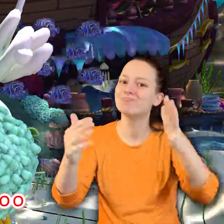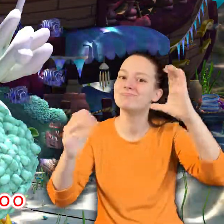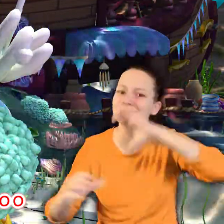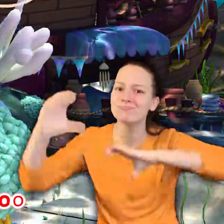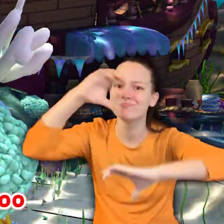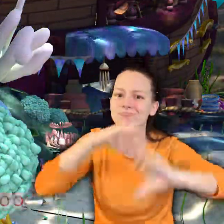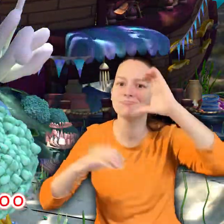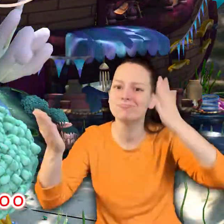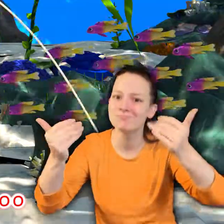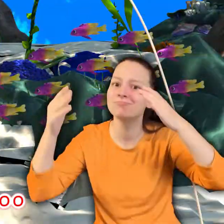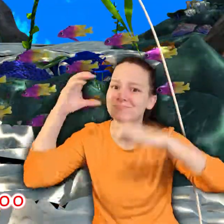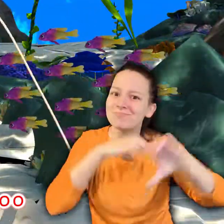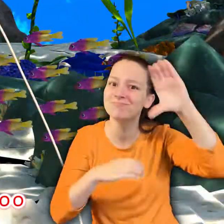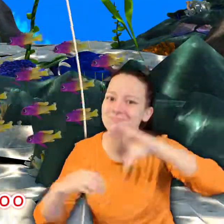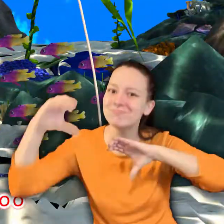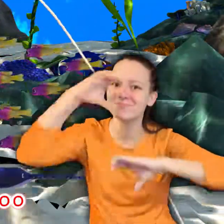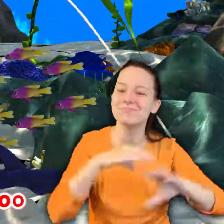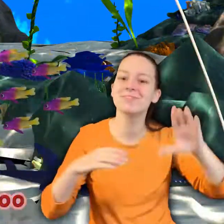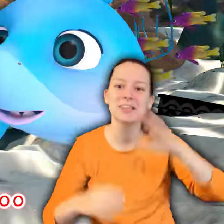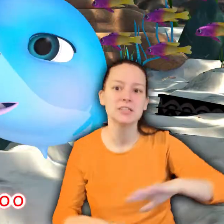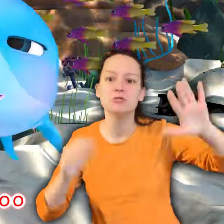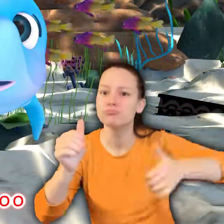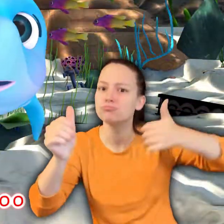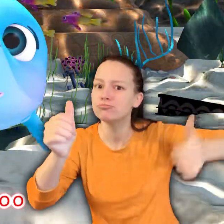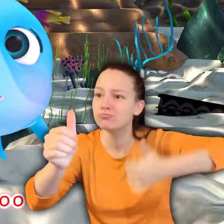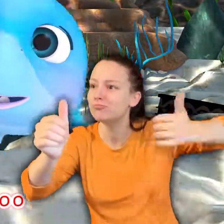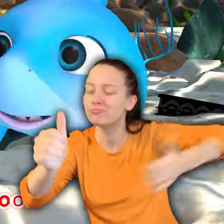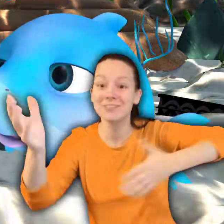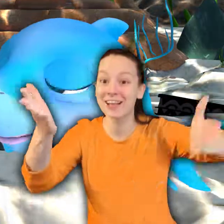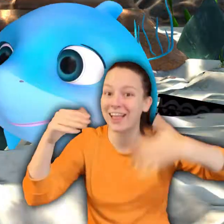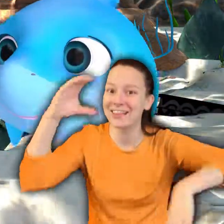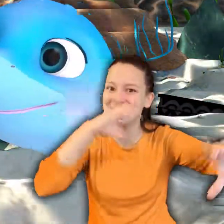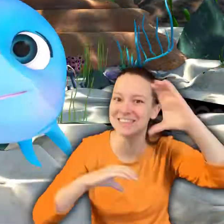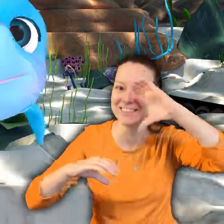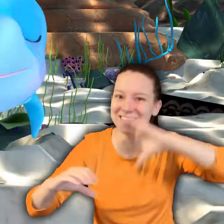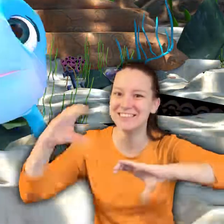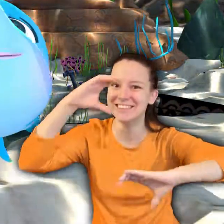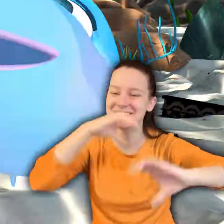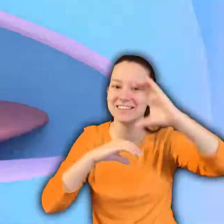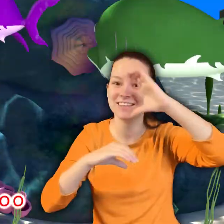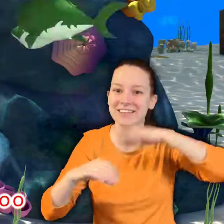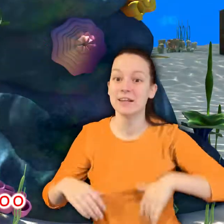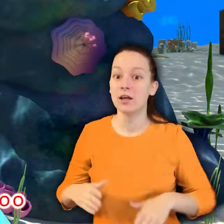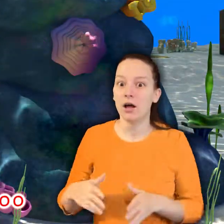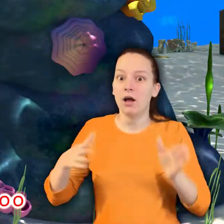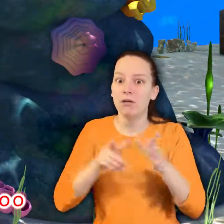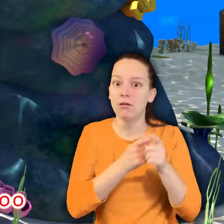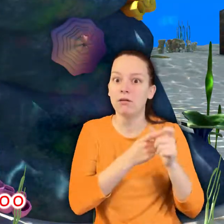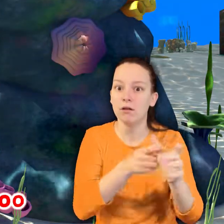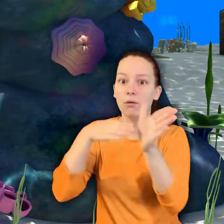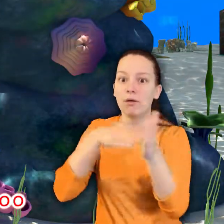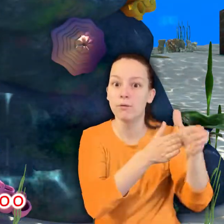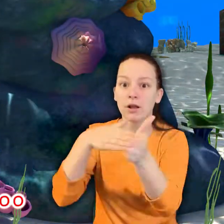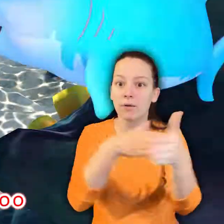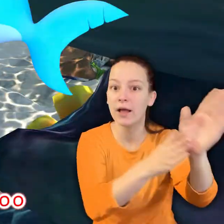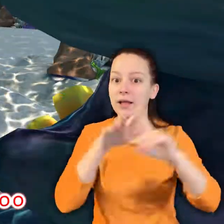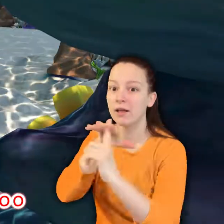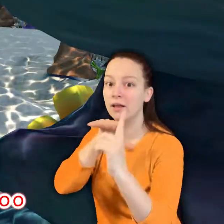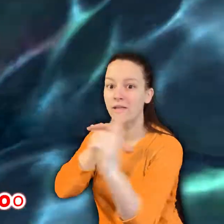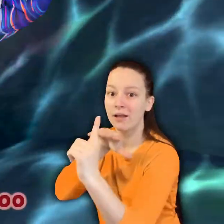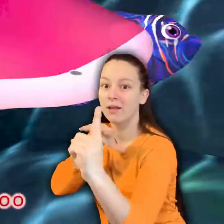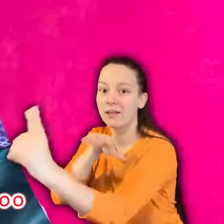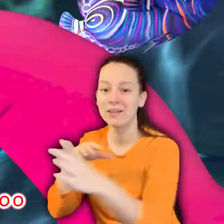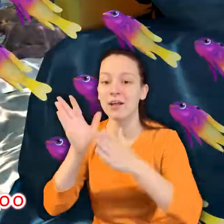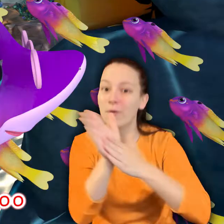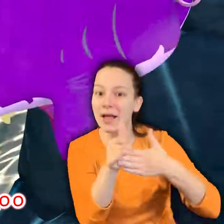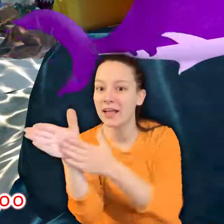hunt. Let's go hunt. Let's go hunt. Let's go hunt. Run away. Run away.